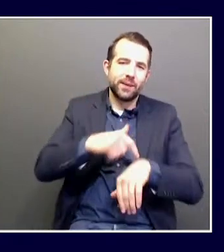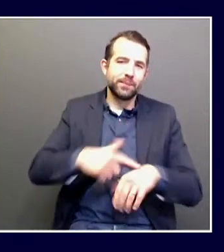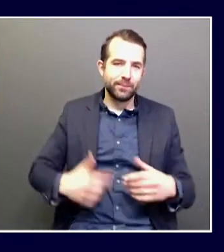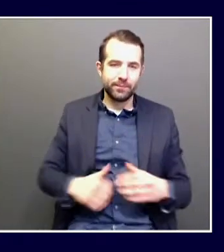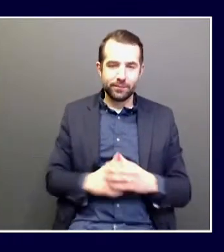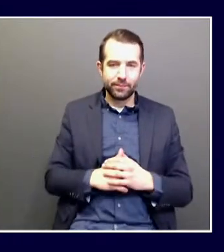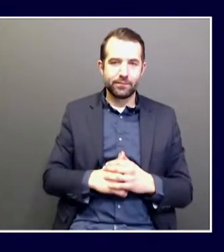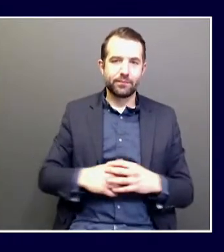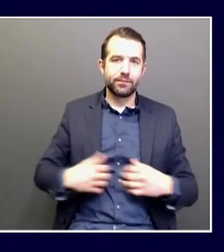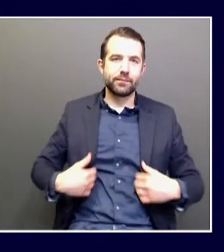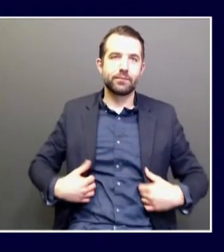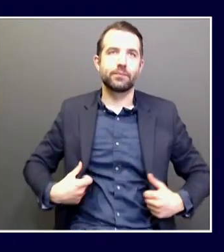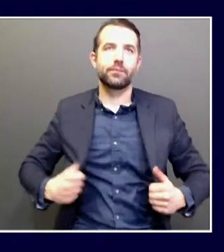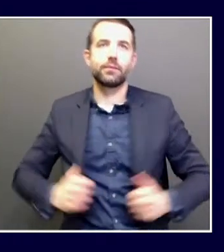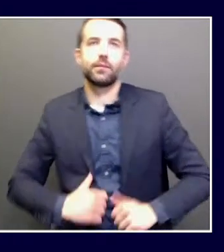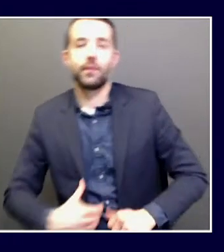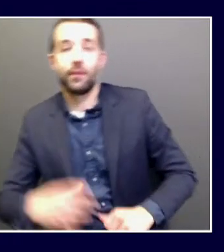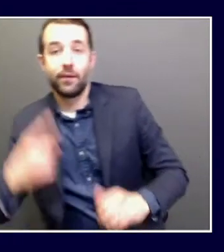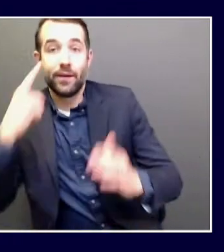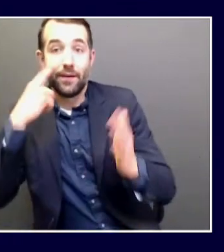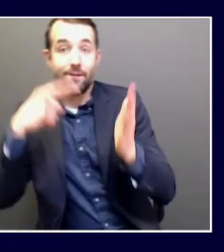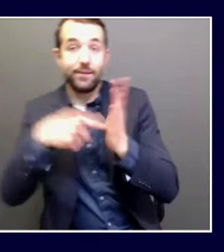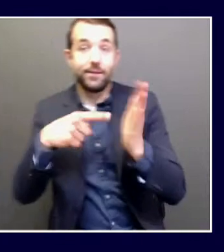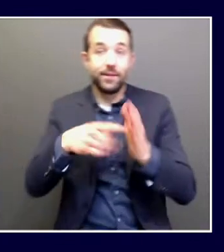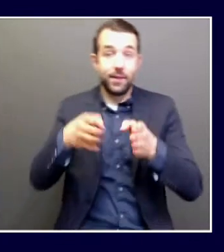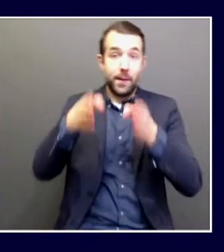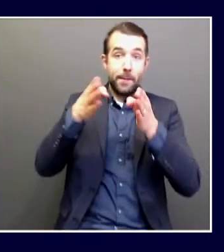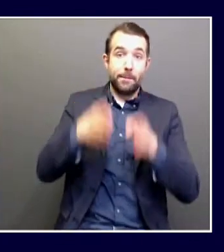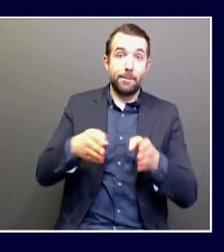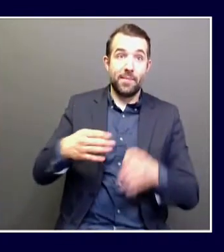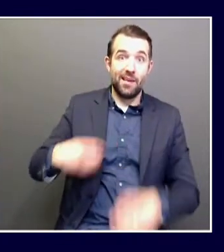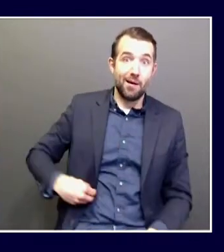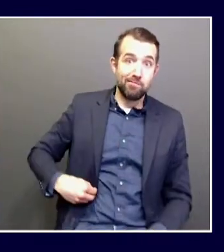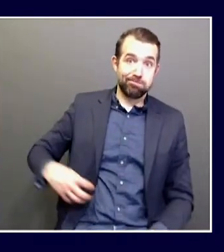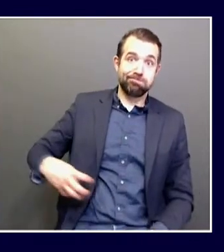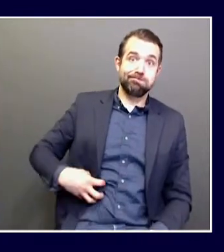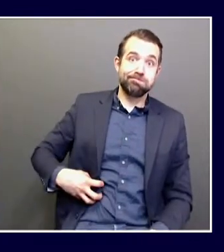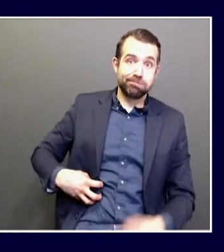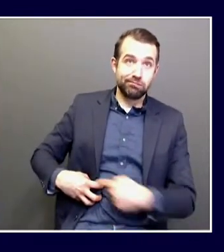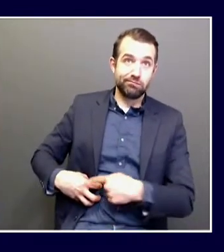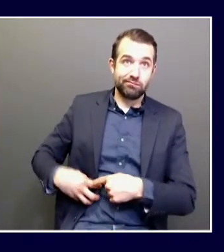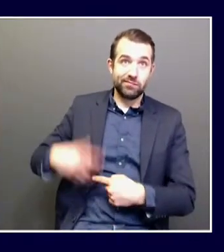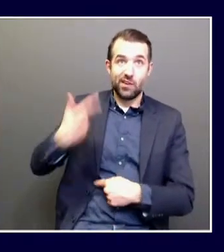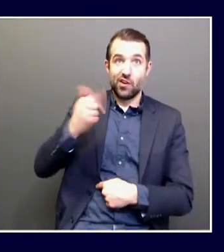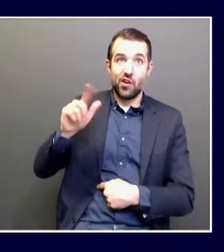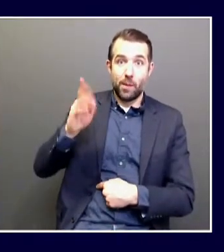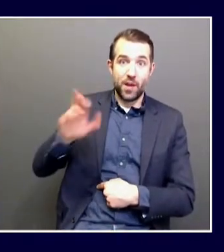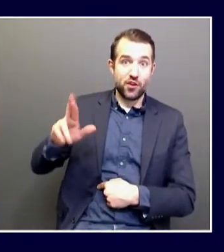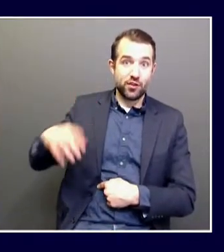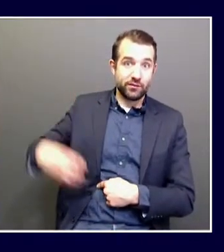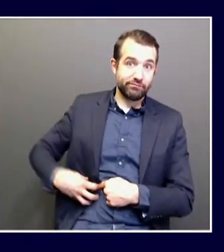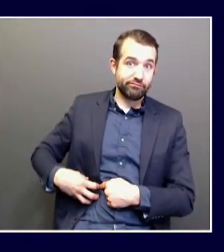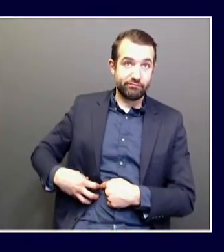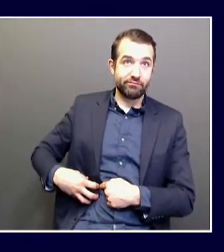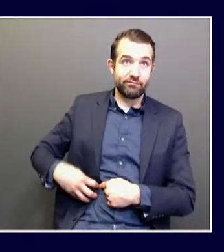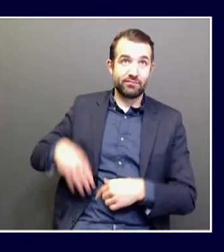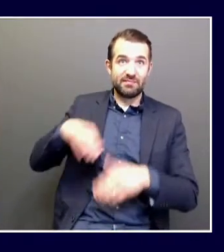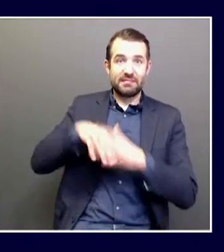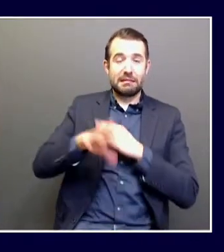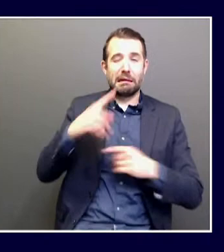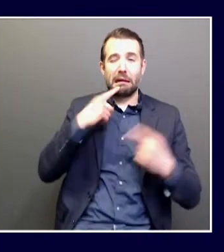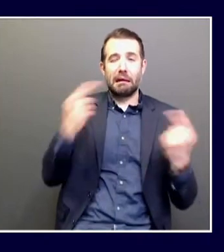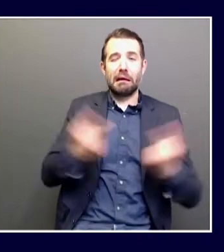their gallbladder is inflamed may incidentally be found to have COVID, that COVID diagnosis